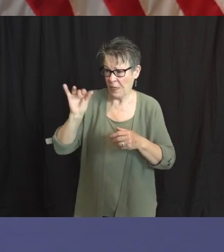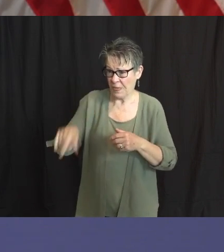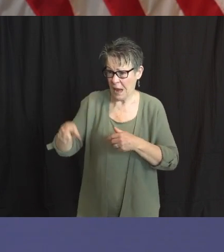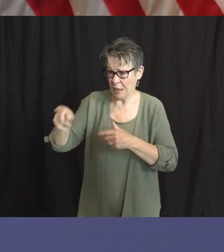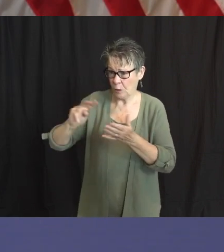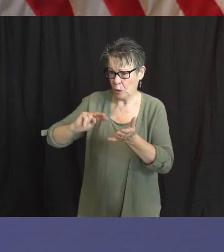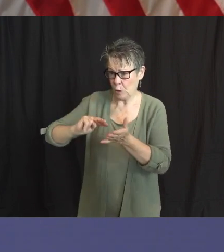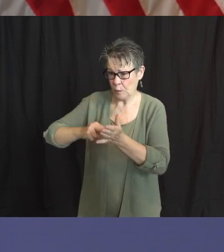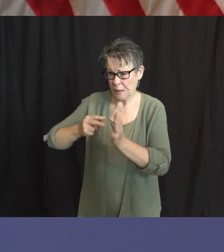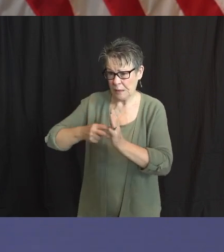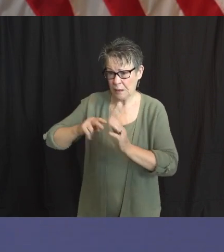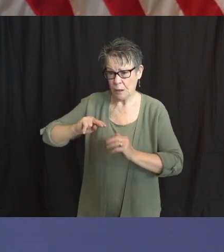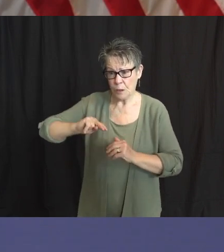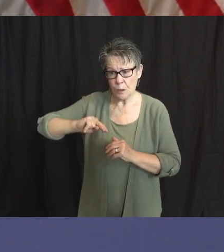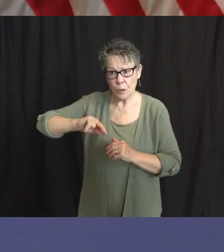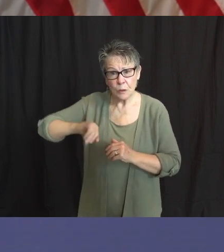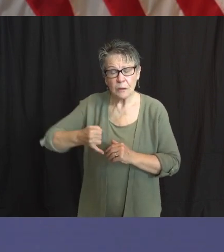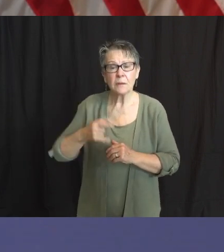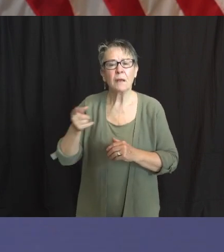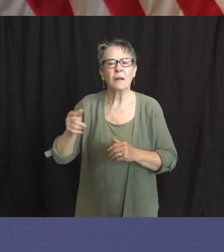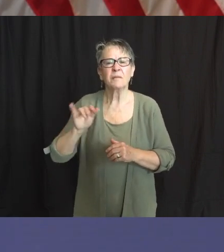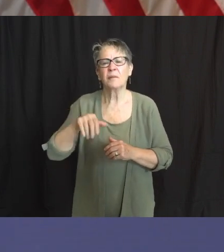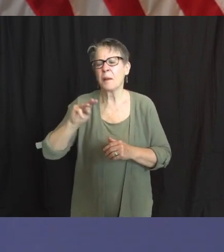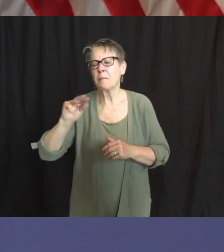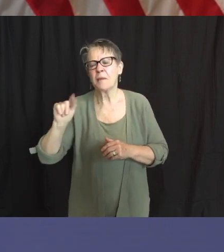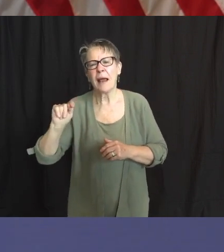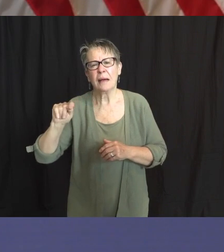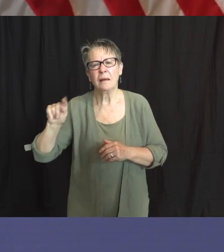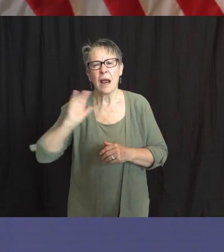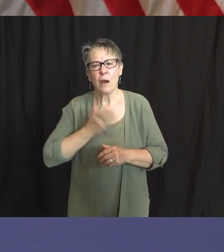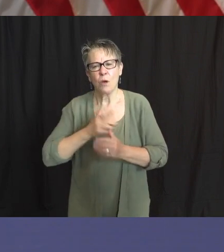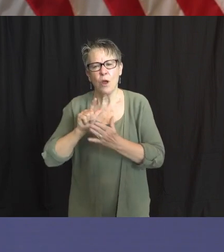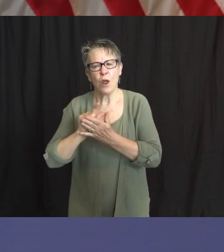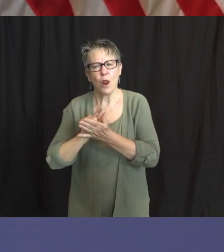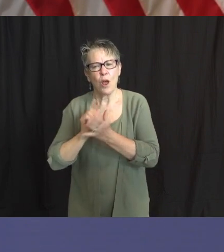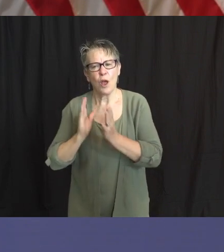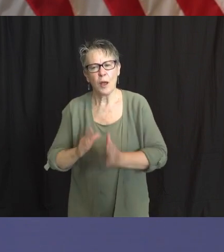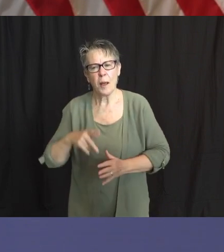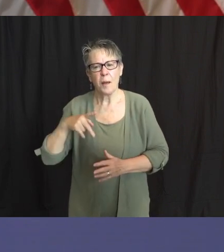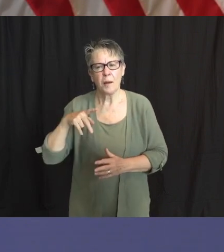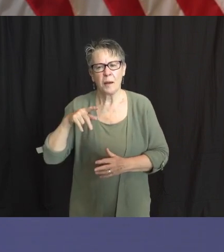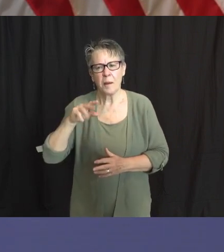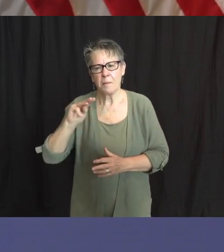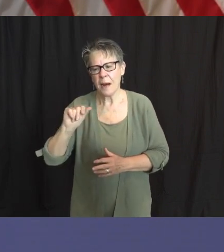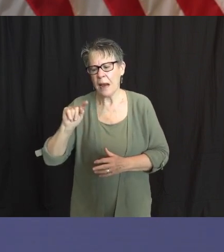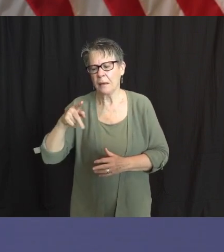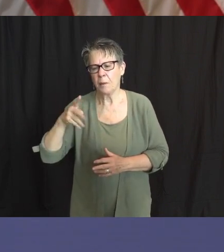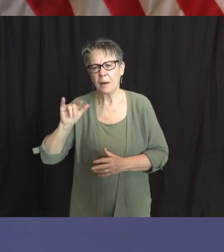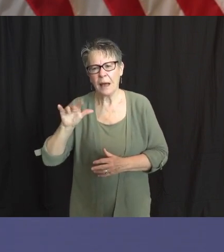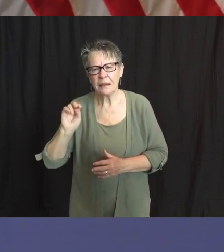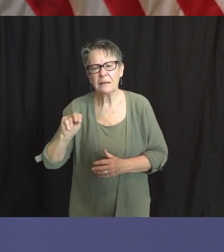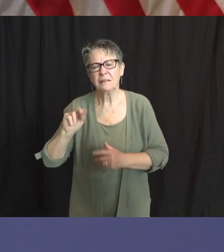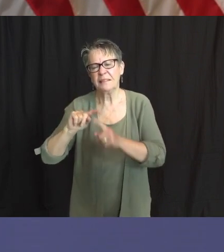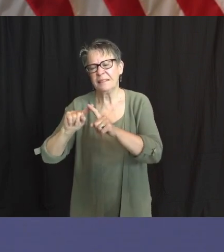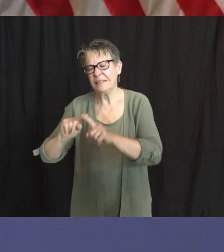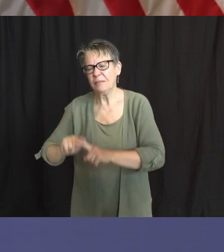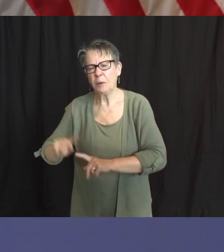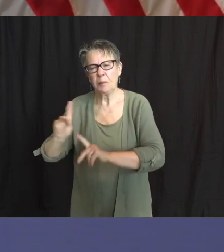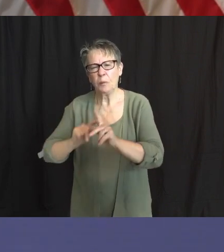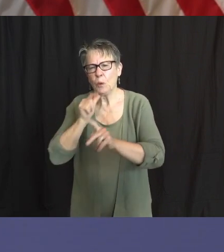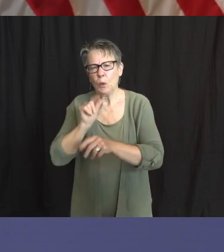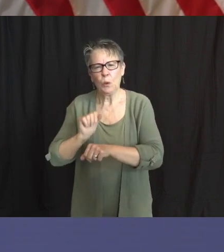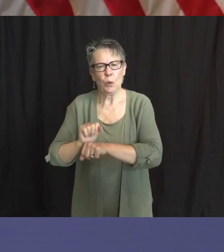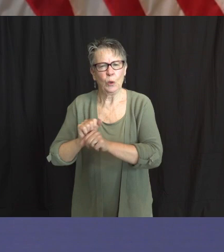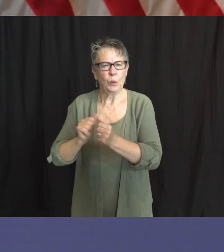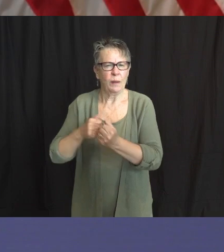the majority leadership staff in the Senate, as well as the Speaker's team. Judy and I